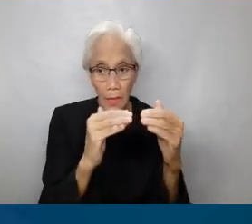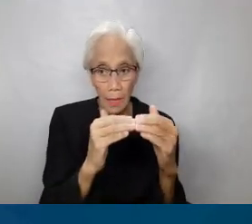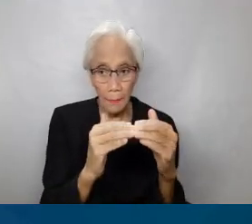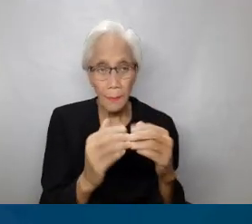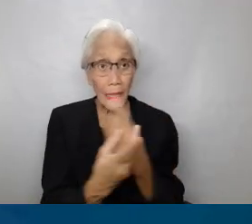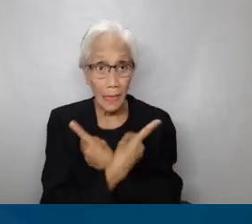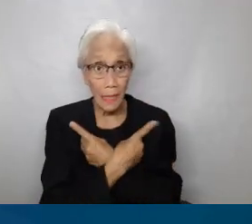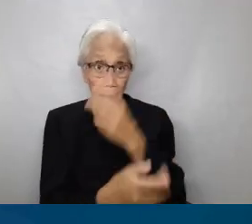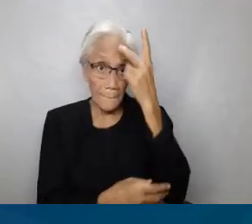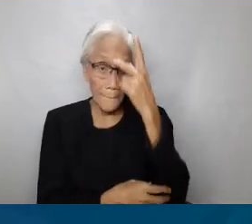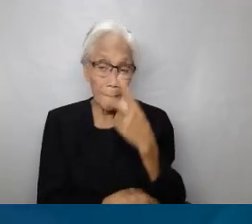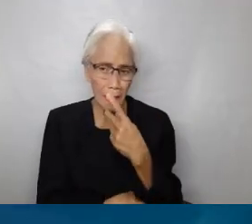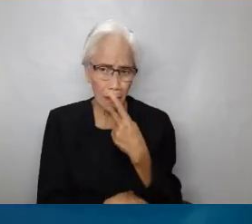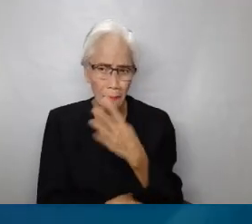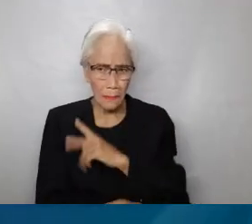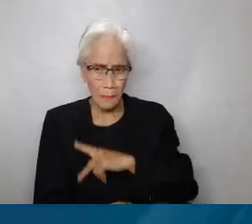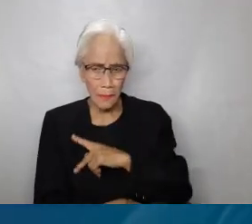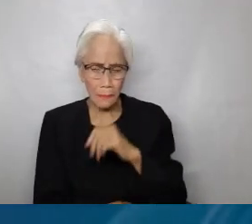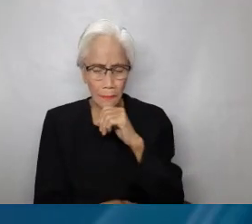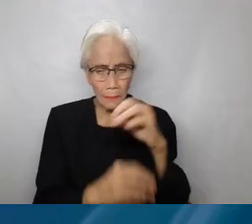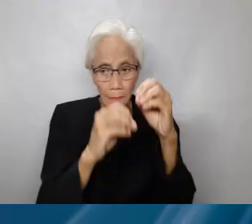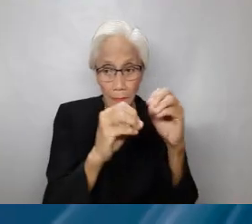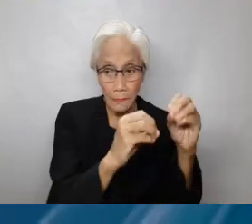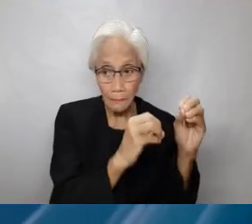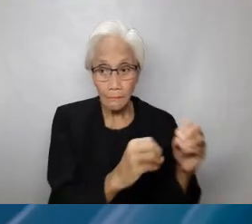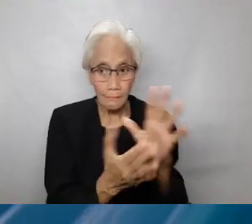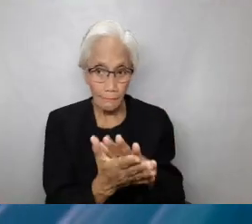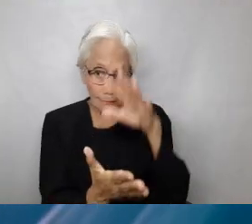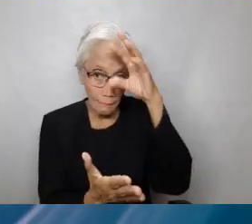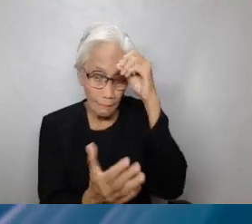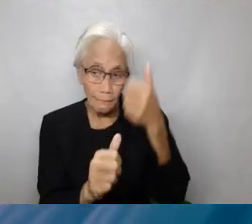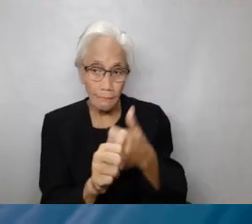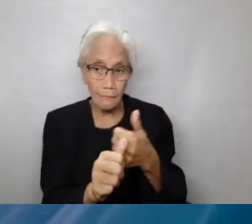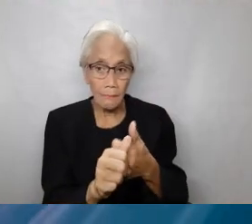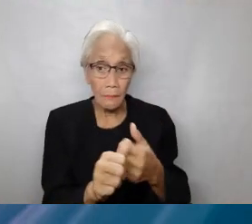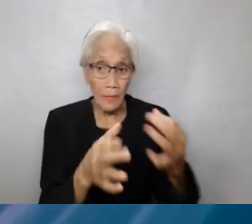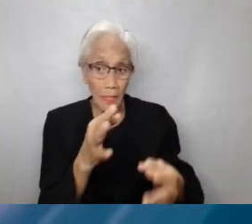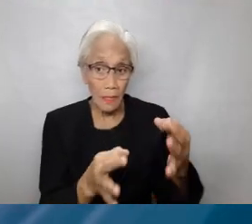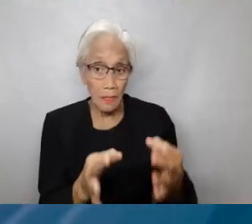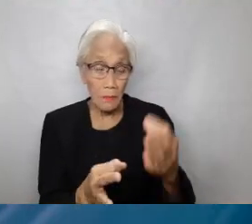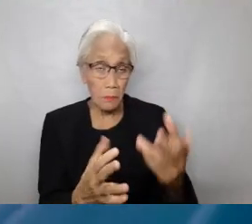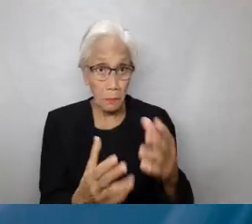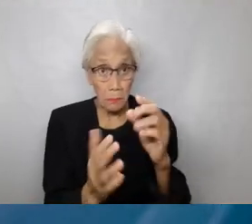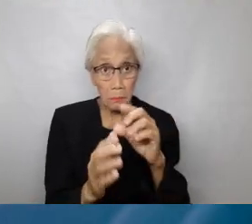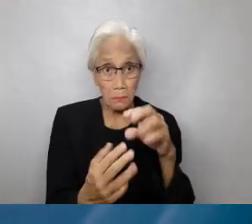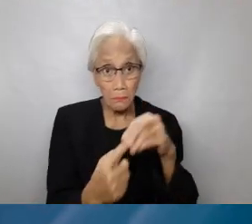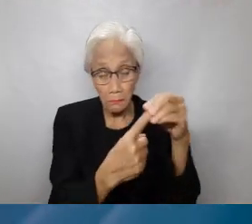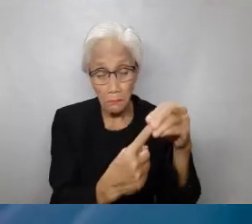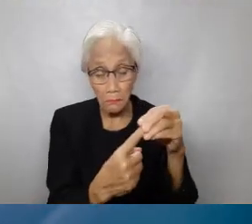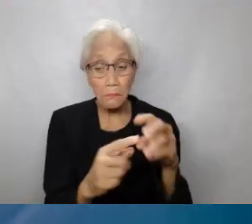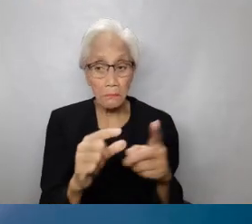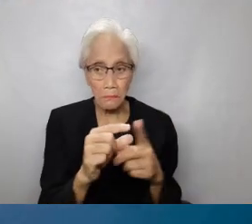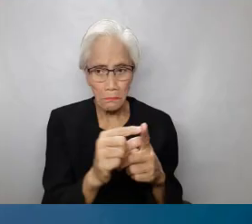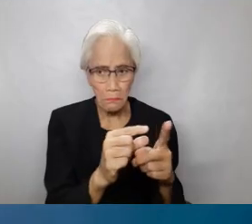and child is treated equally. dear parents, Please don't teach us words of hate. We learn from you every moment. If